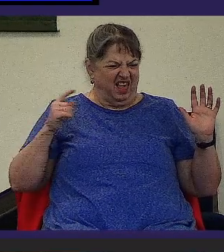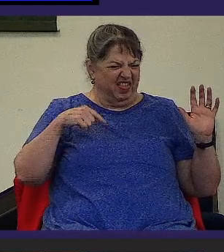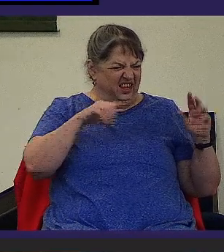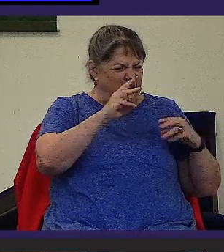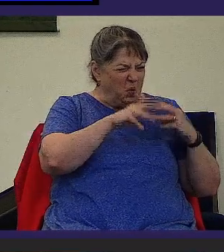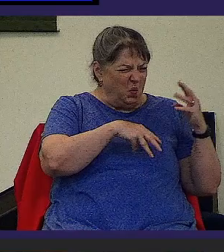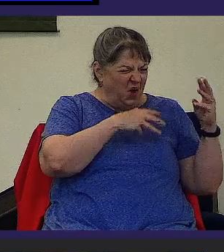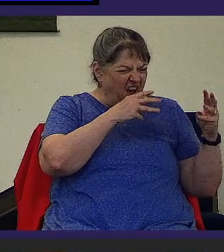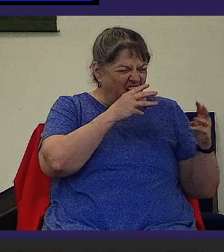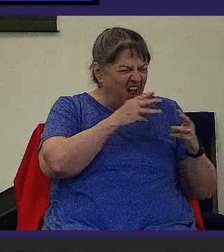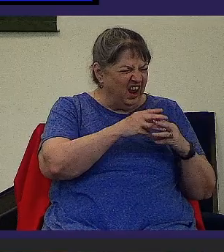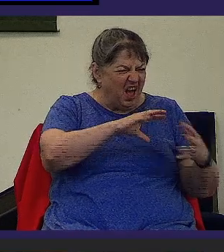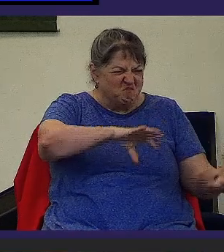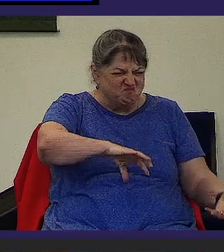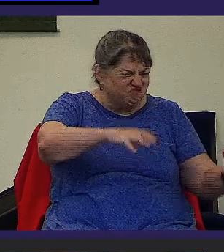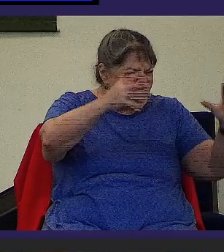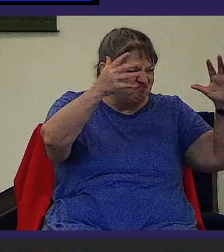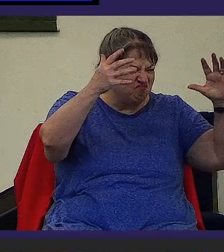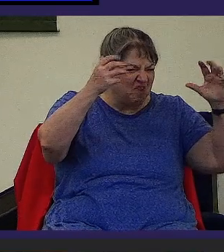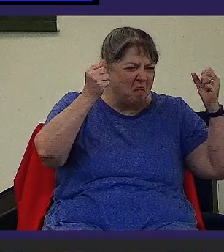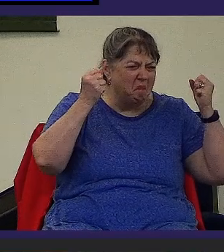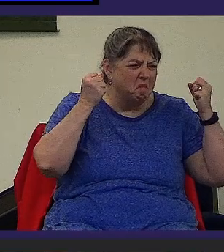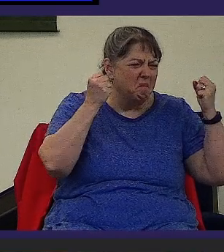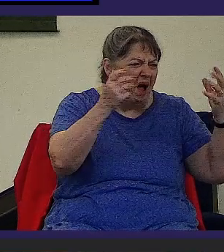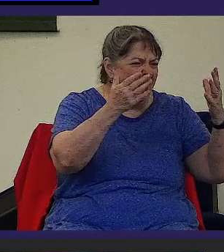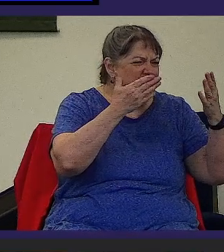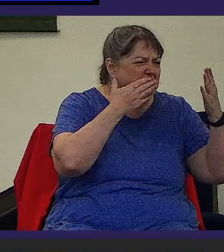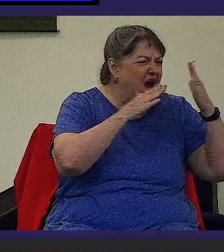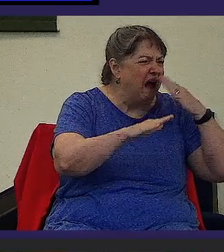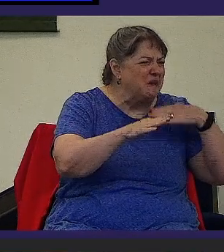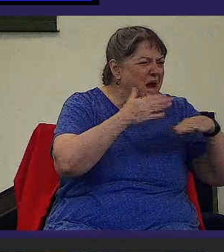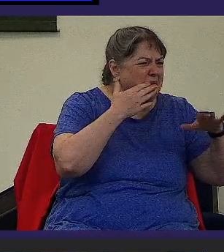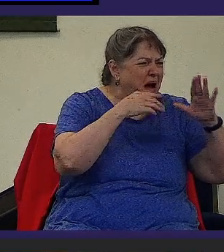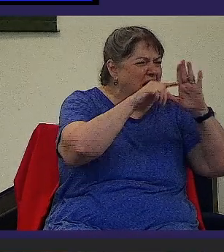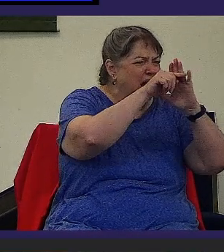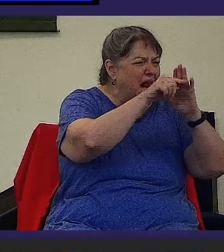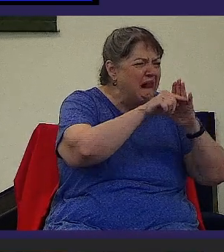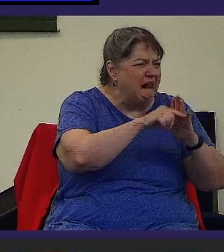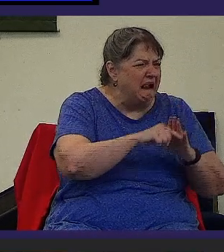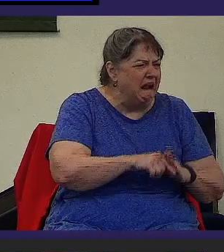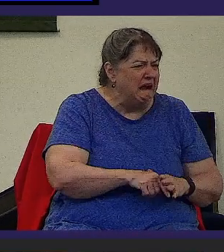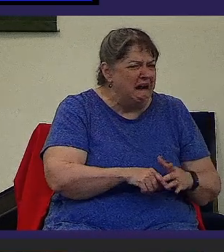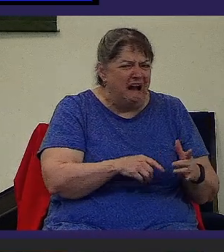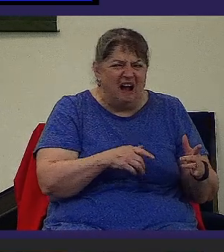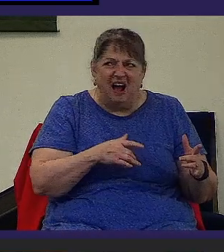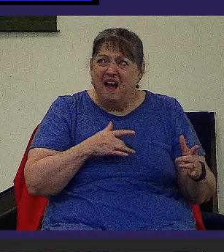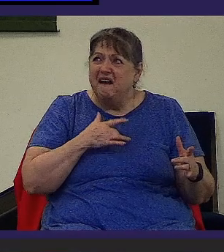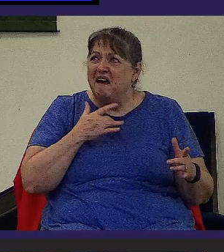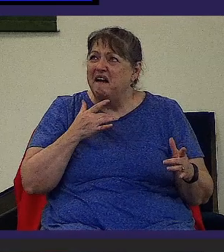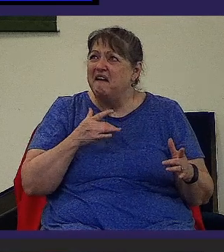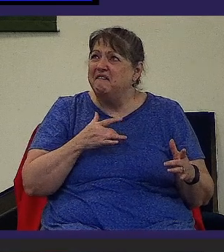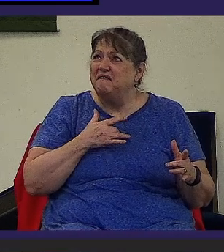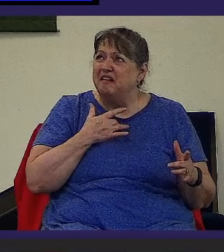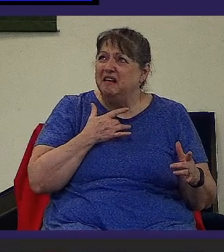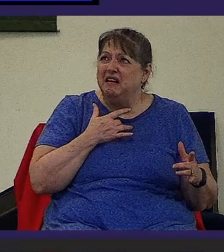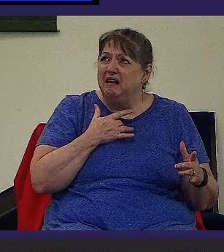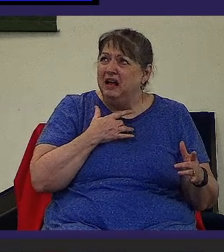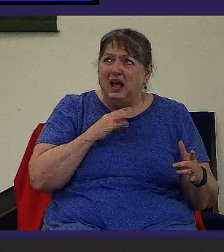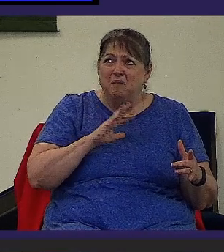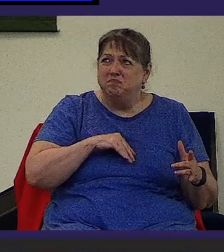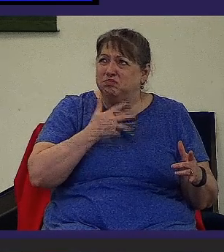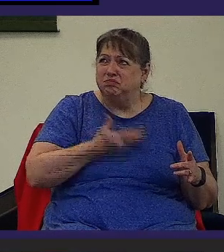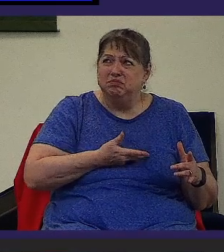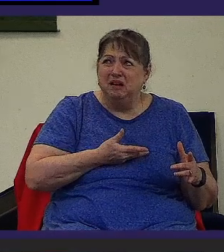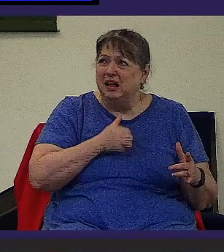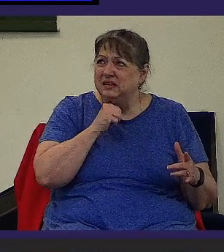he's referring to a peace that is not a temporary peace it is not a selfish peace it is a peace that is different